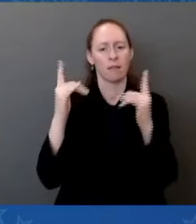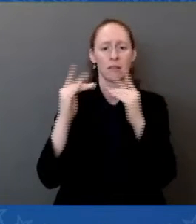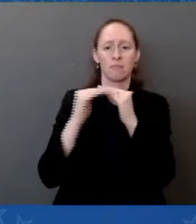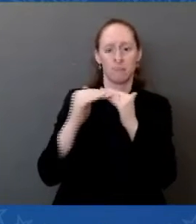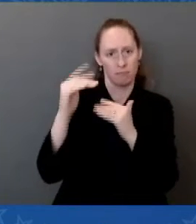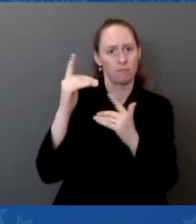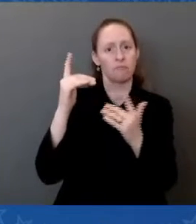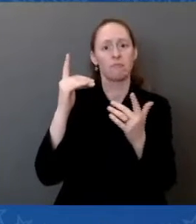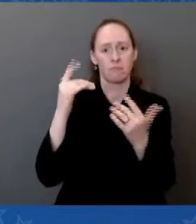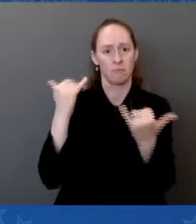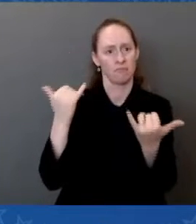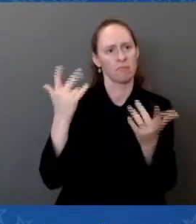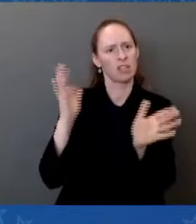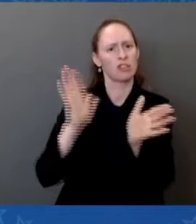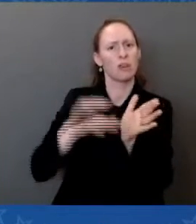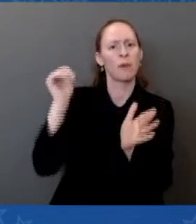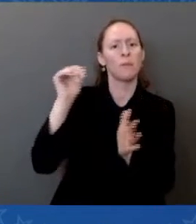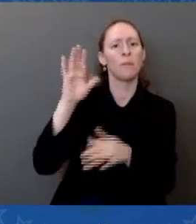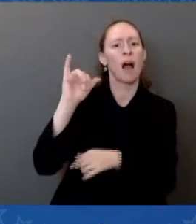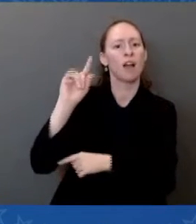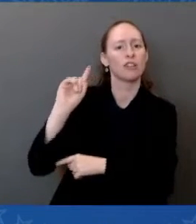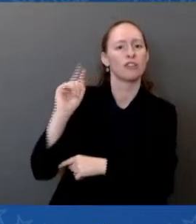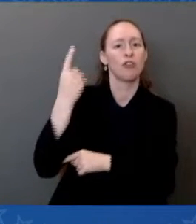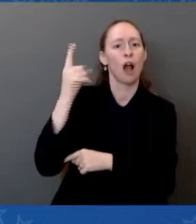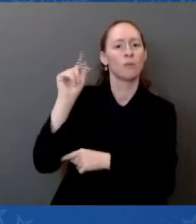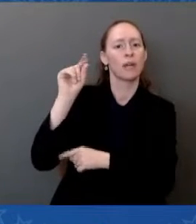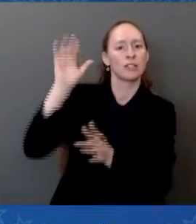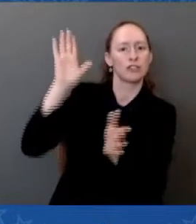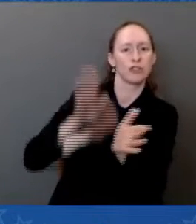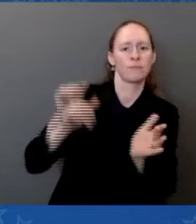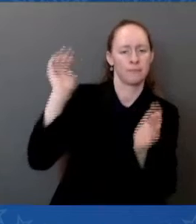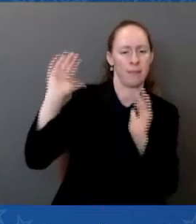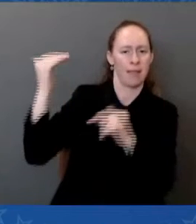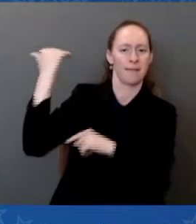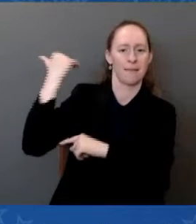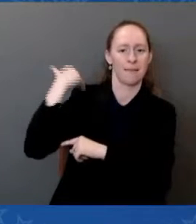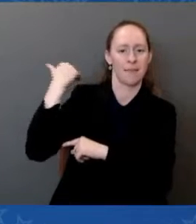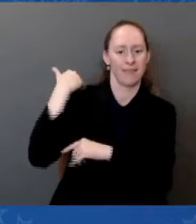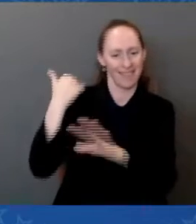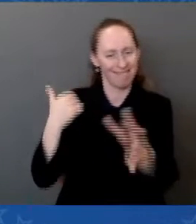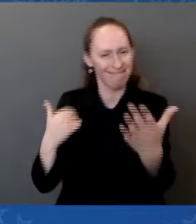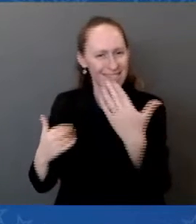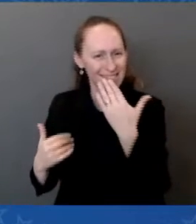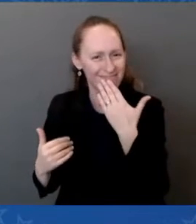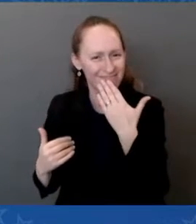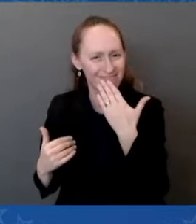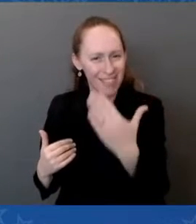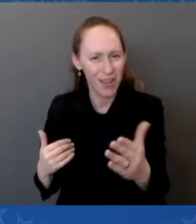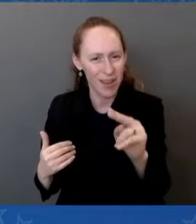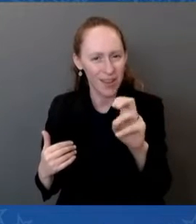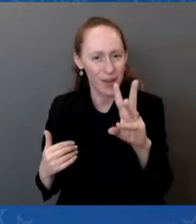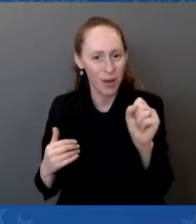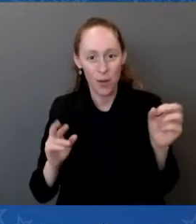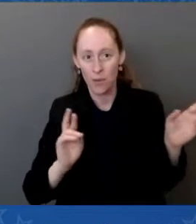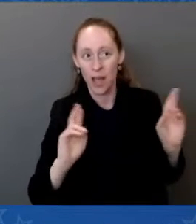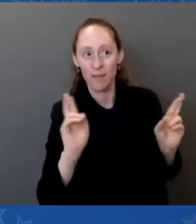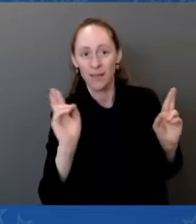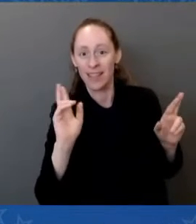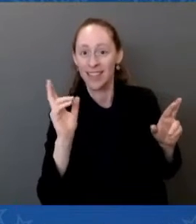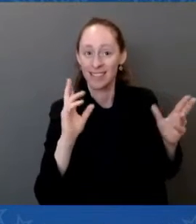has some really good news going on Labor Day weekend. But we're also seeing something else critical to the backbone of the American economy.